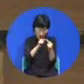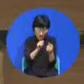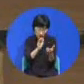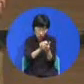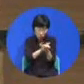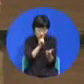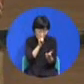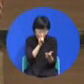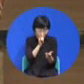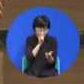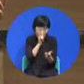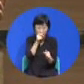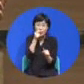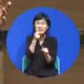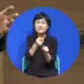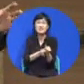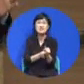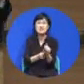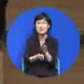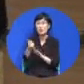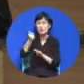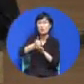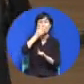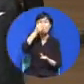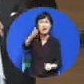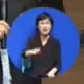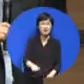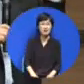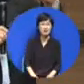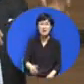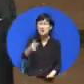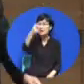success. And you can tell who they are.